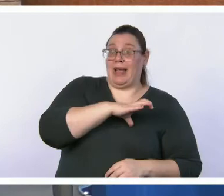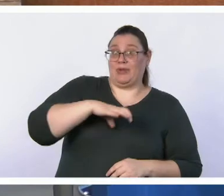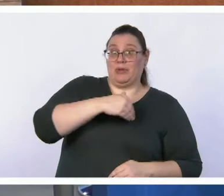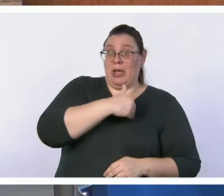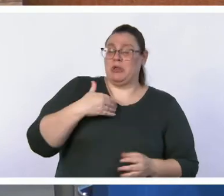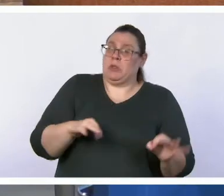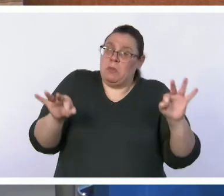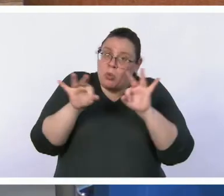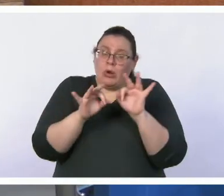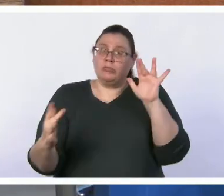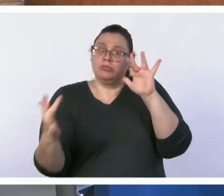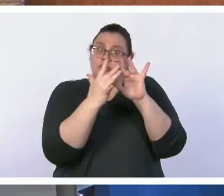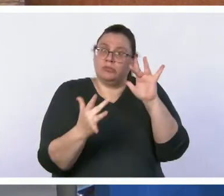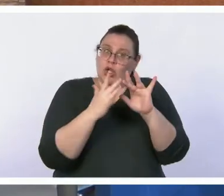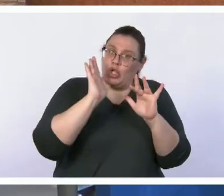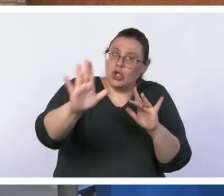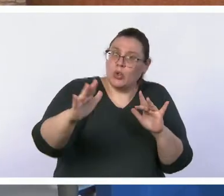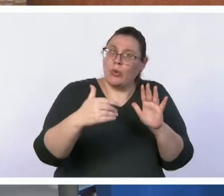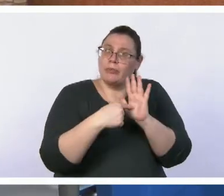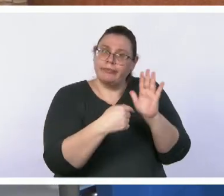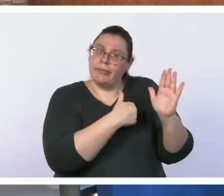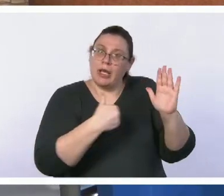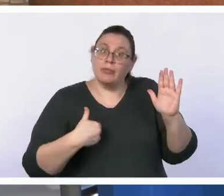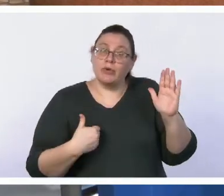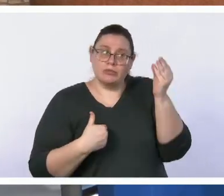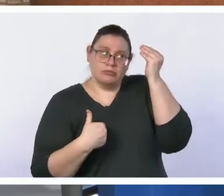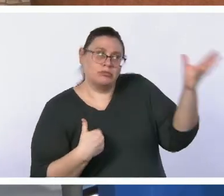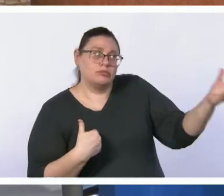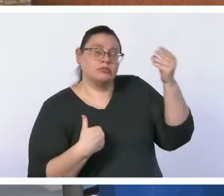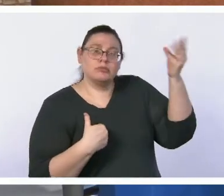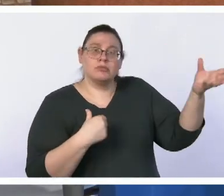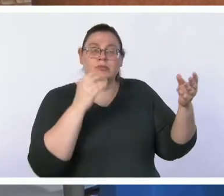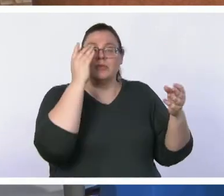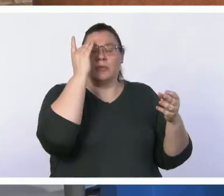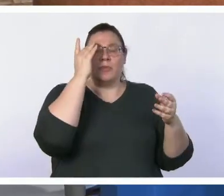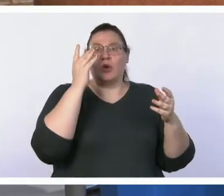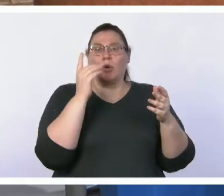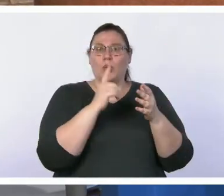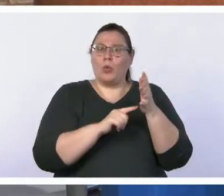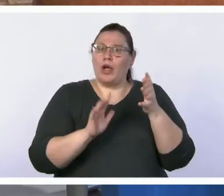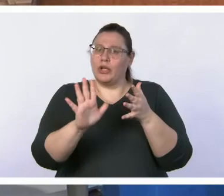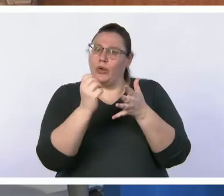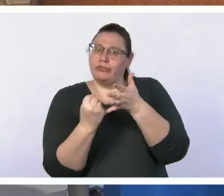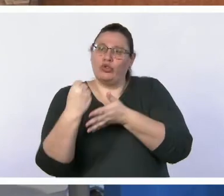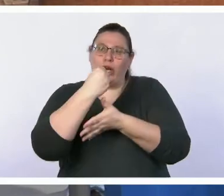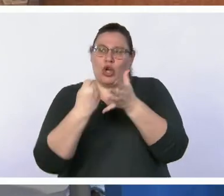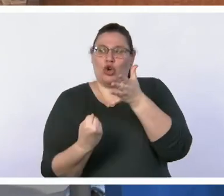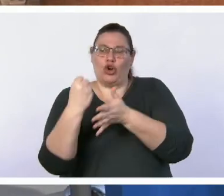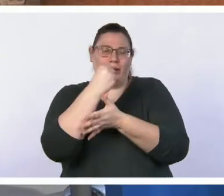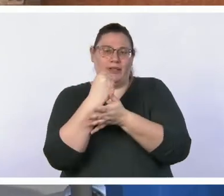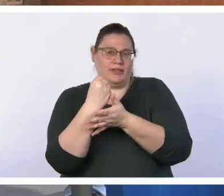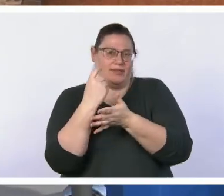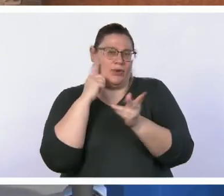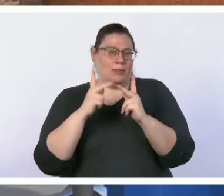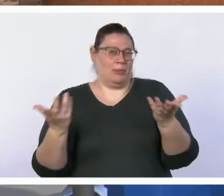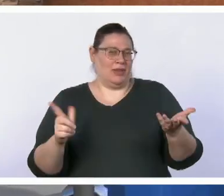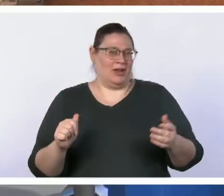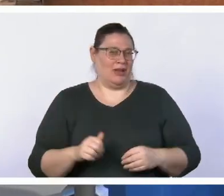of this as well, to let each member know what the priorities are of the people of Los Angeles.